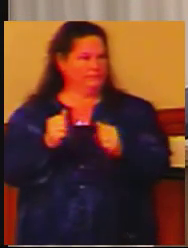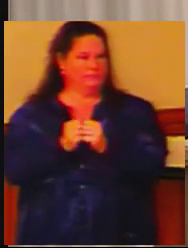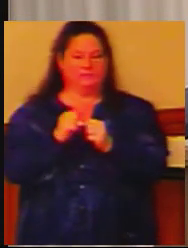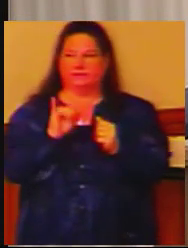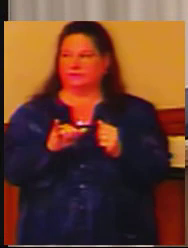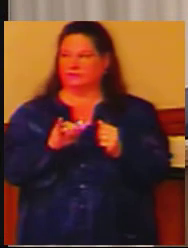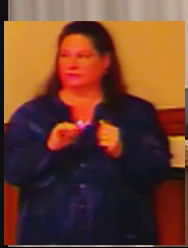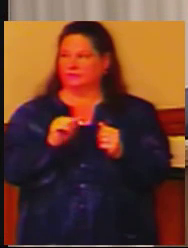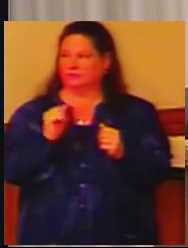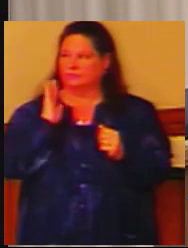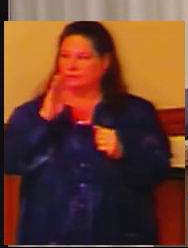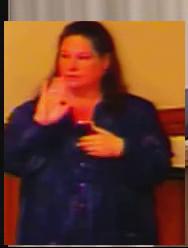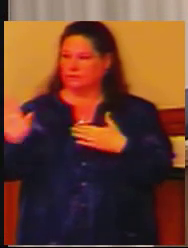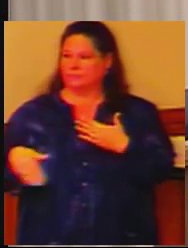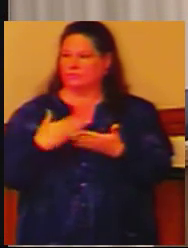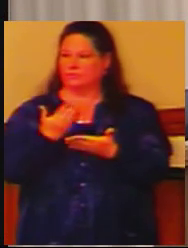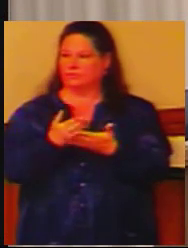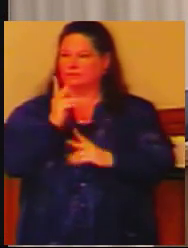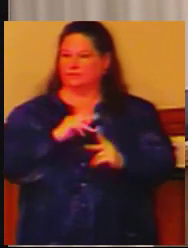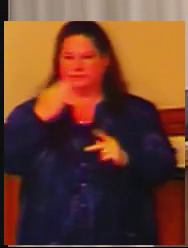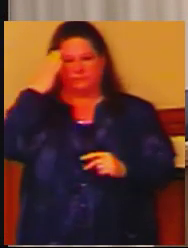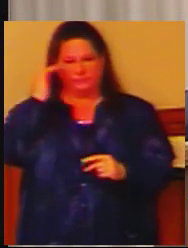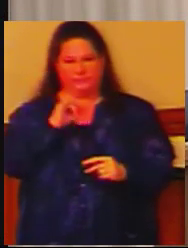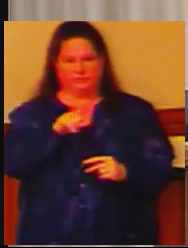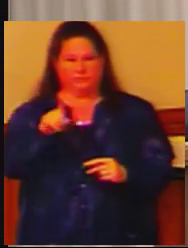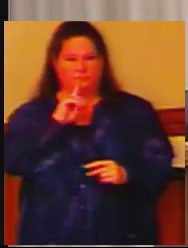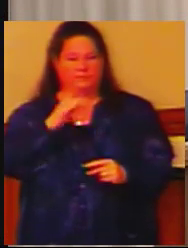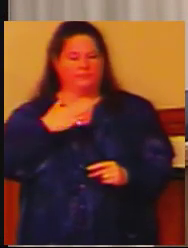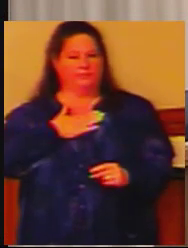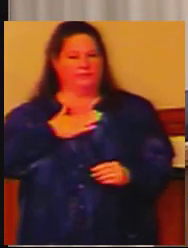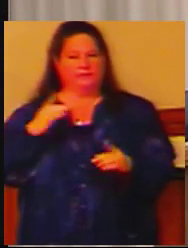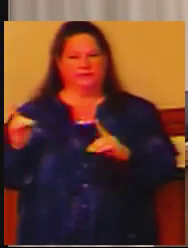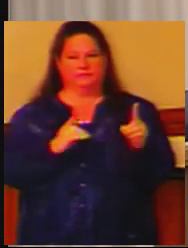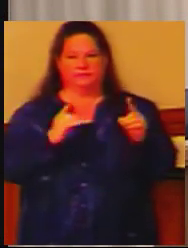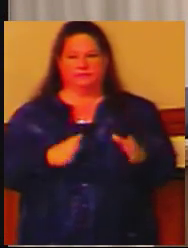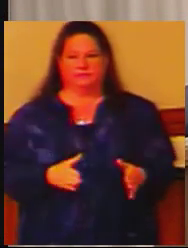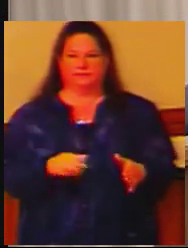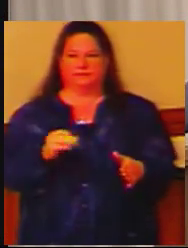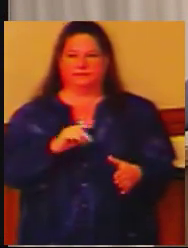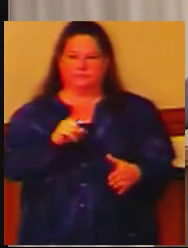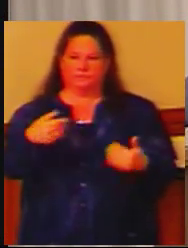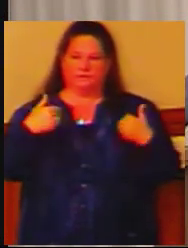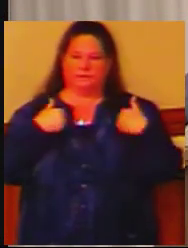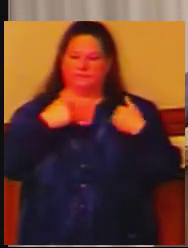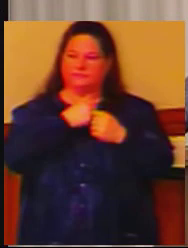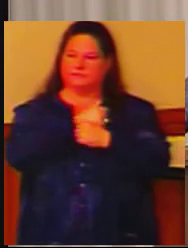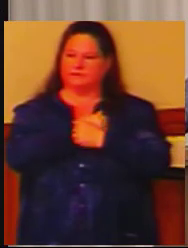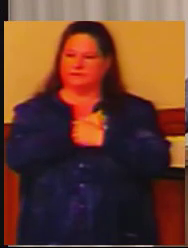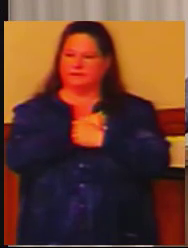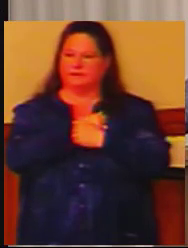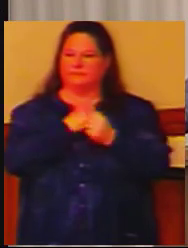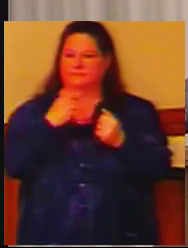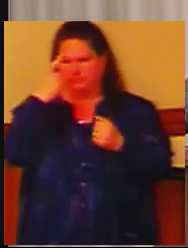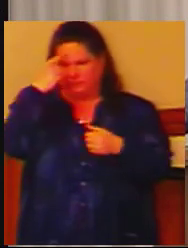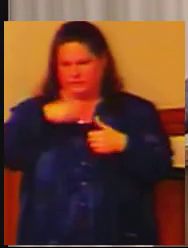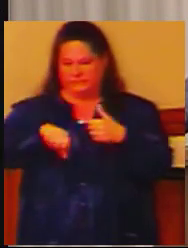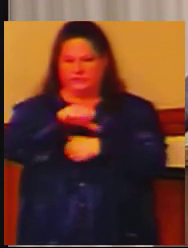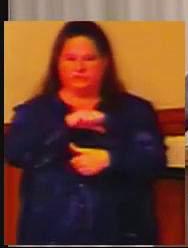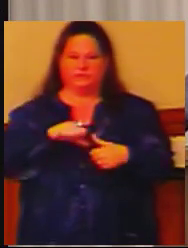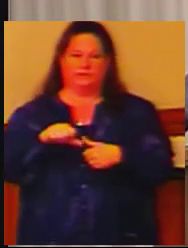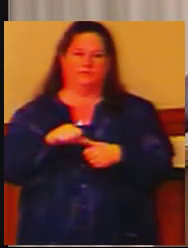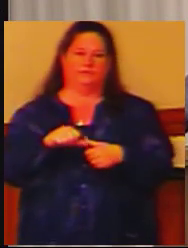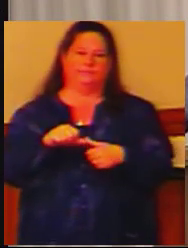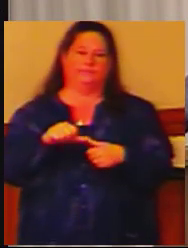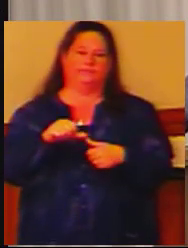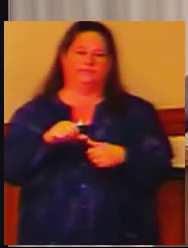this shall all men know that ye are my disciples, if ye have love one to another. So obviously